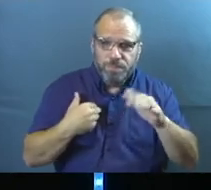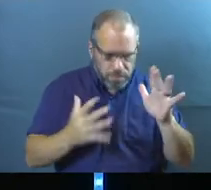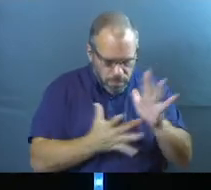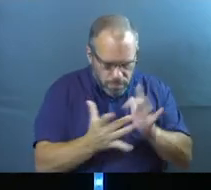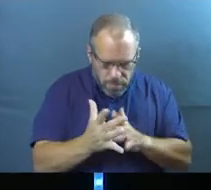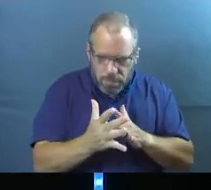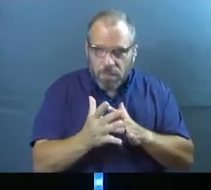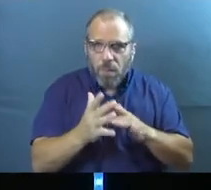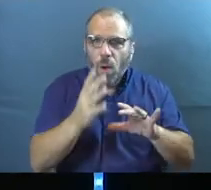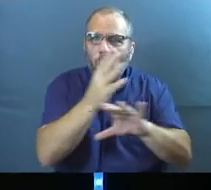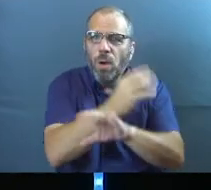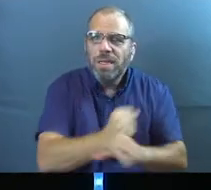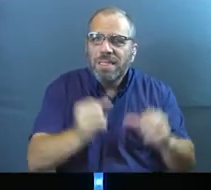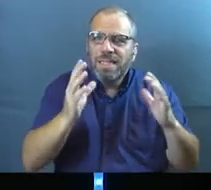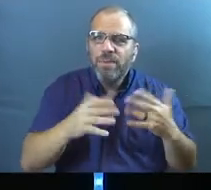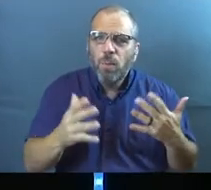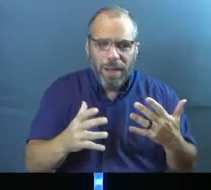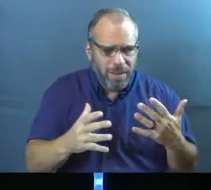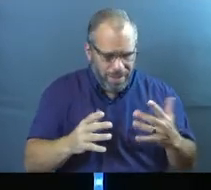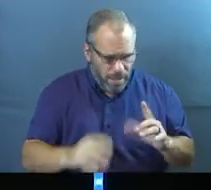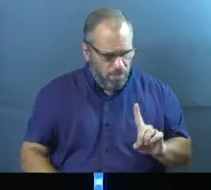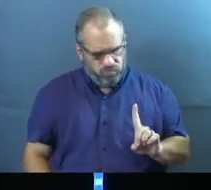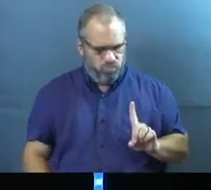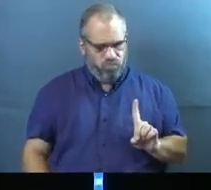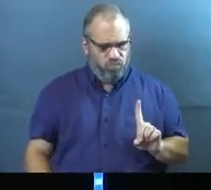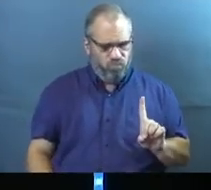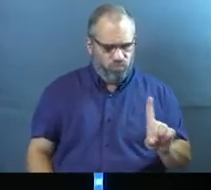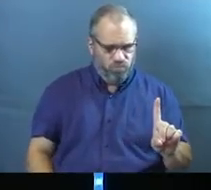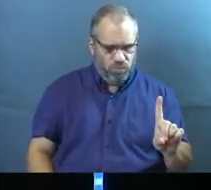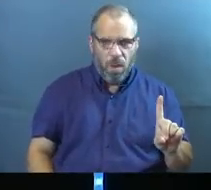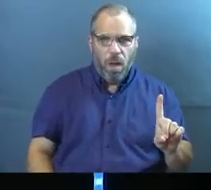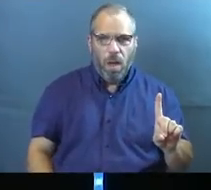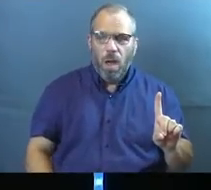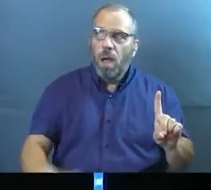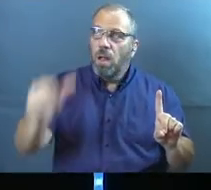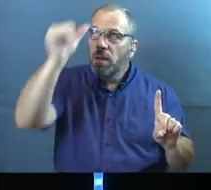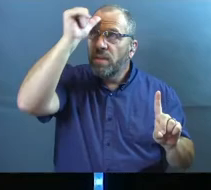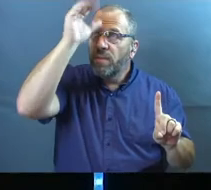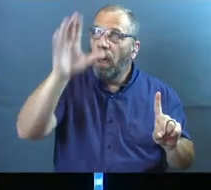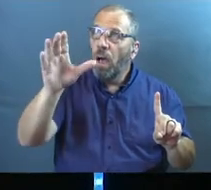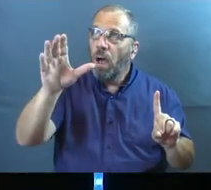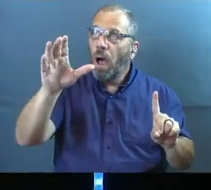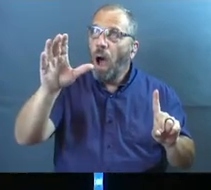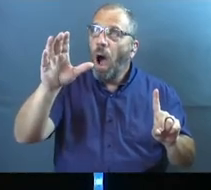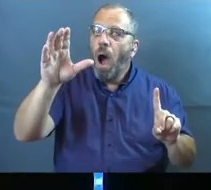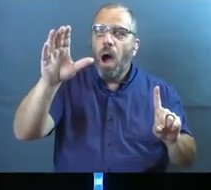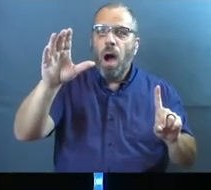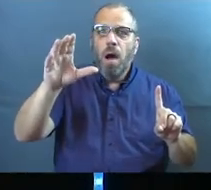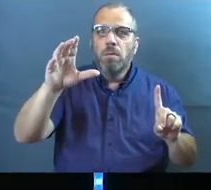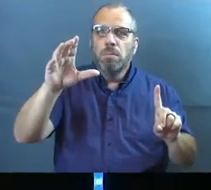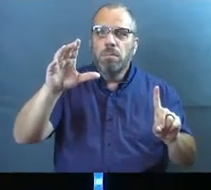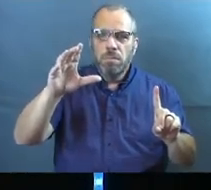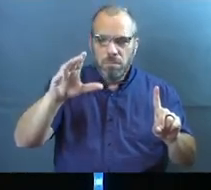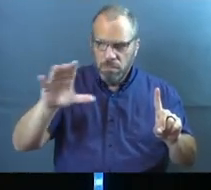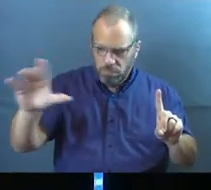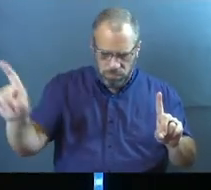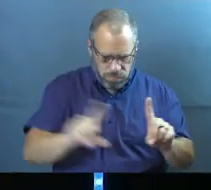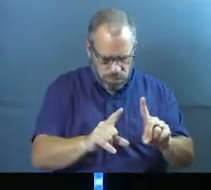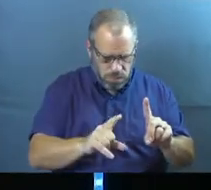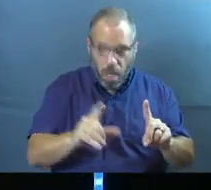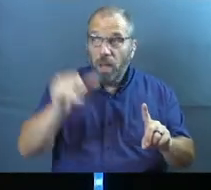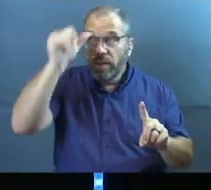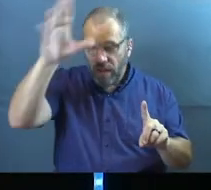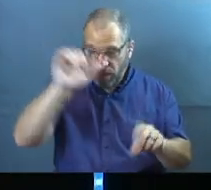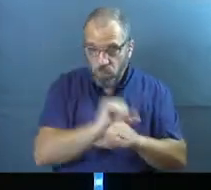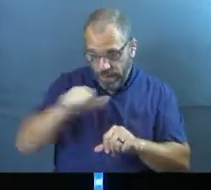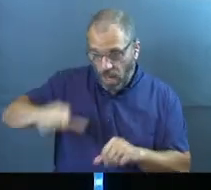did he do? What did our Savior do? Right? He's like, he saw what the Father was doing. All of a sudden, power went out for me. The Father's